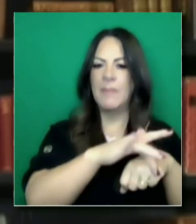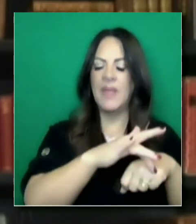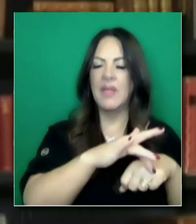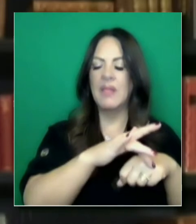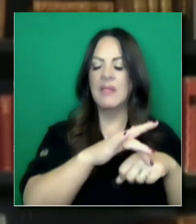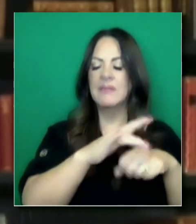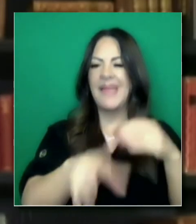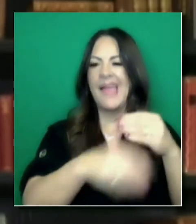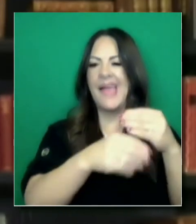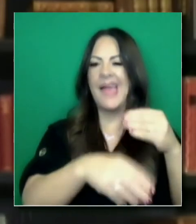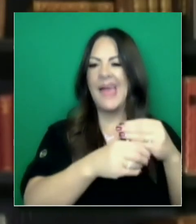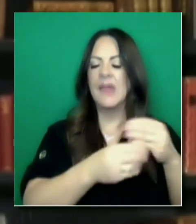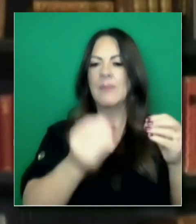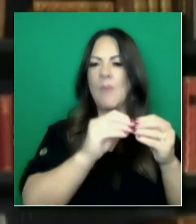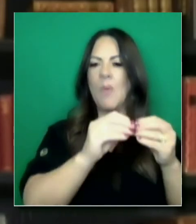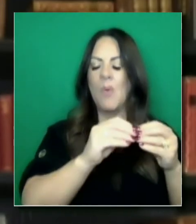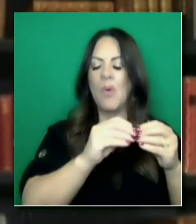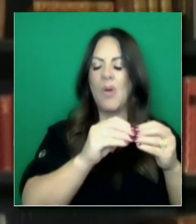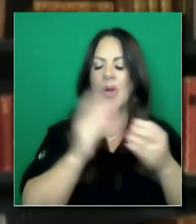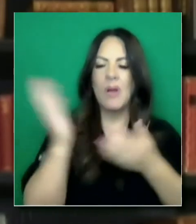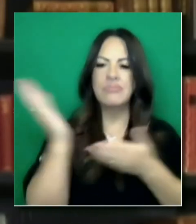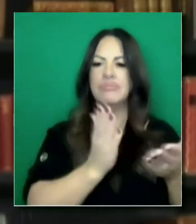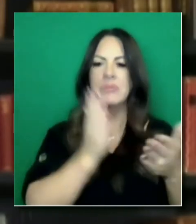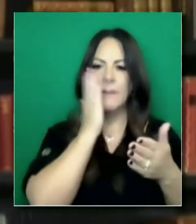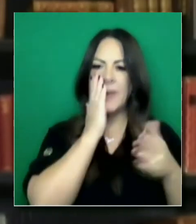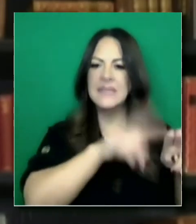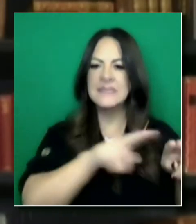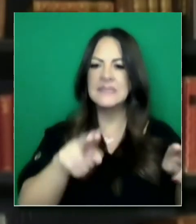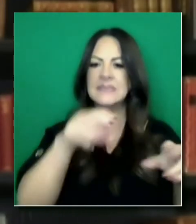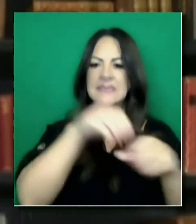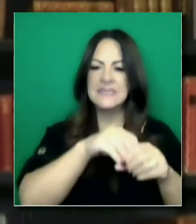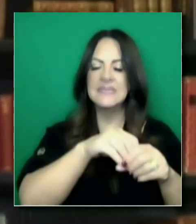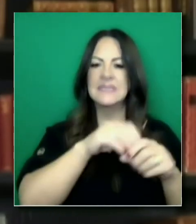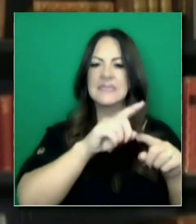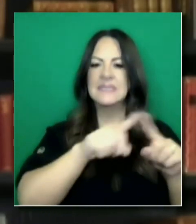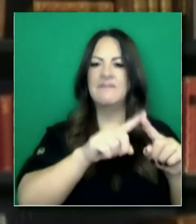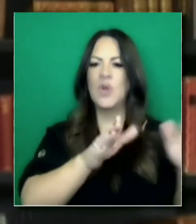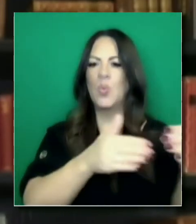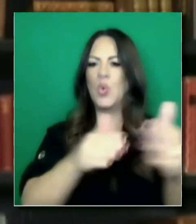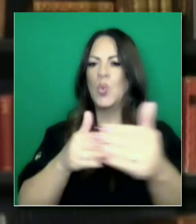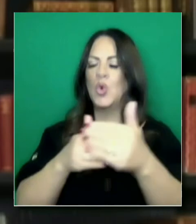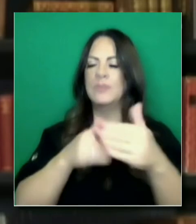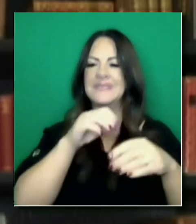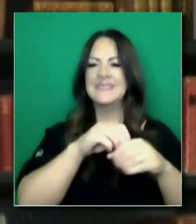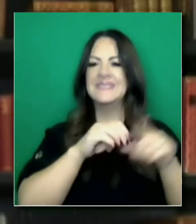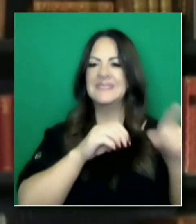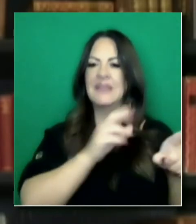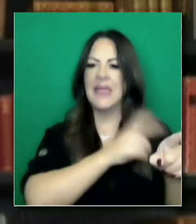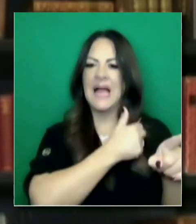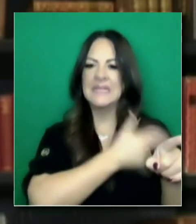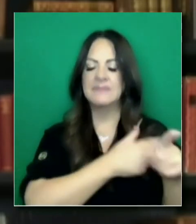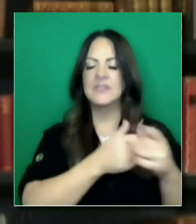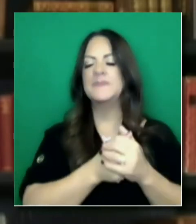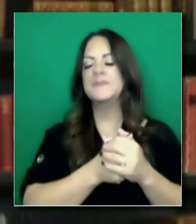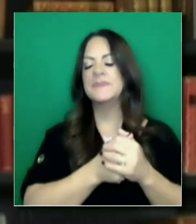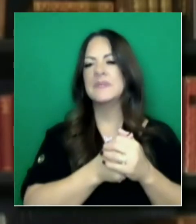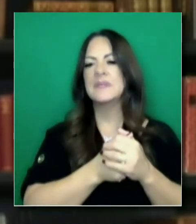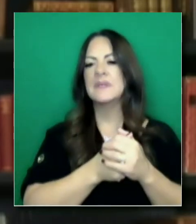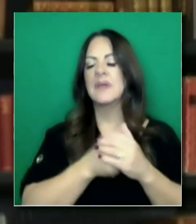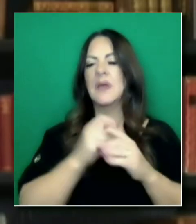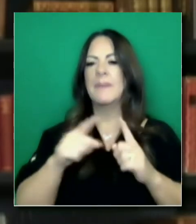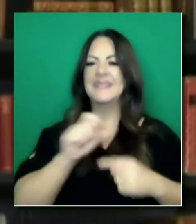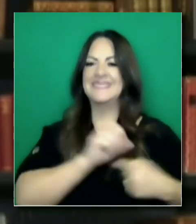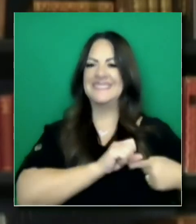direct response to your question in terms of the immediate staffing is the bigger issue. Physical, less of an issue, though an